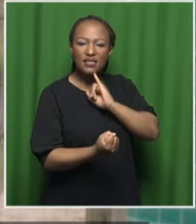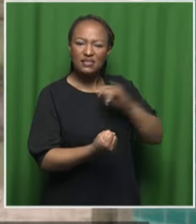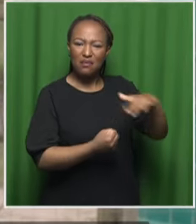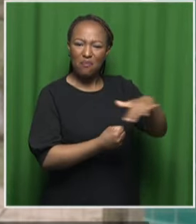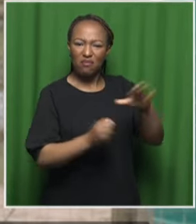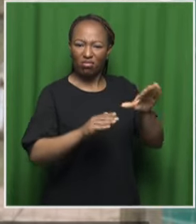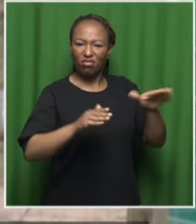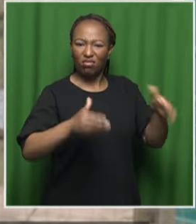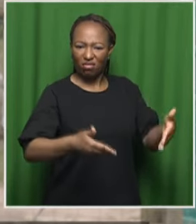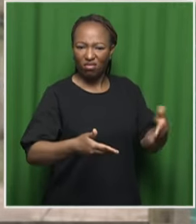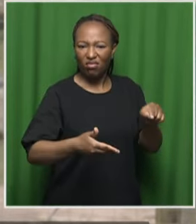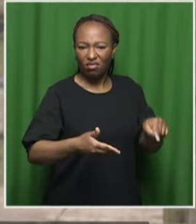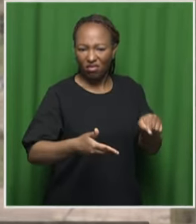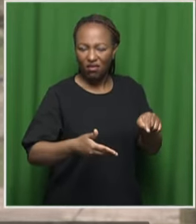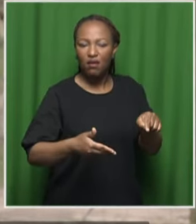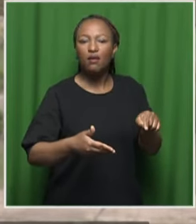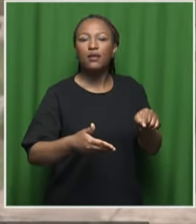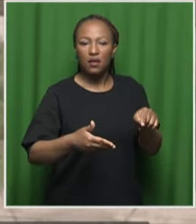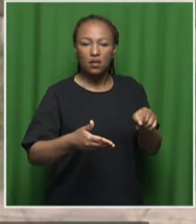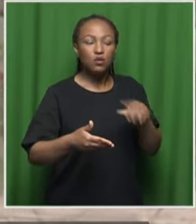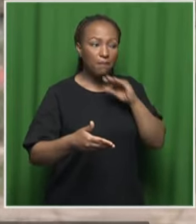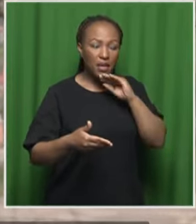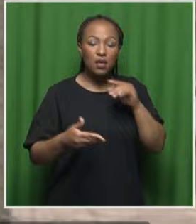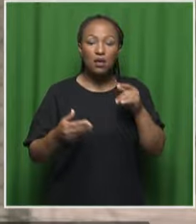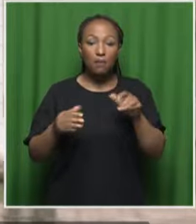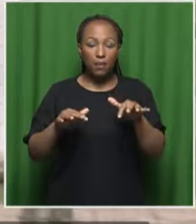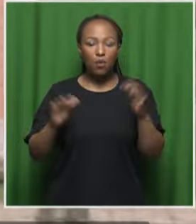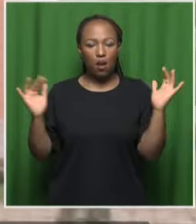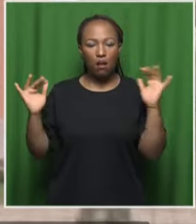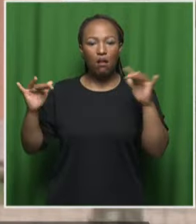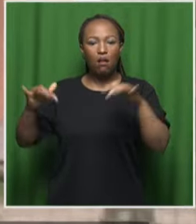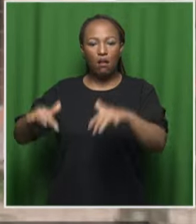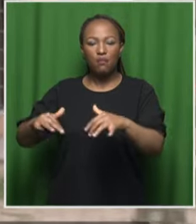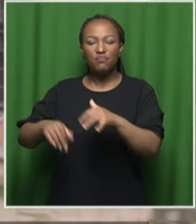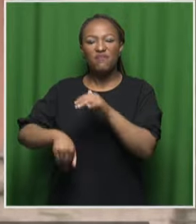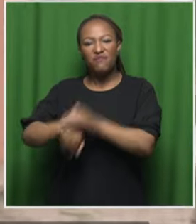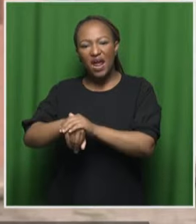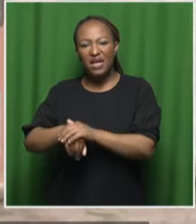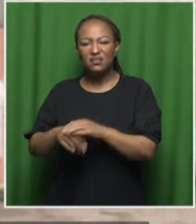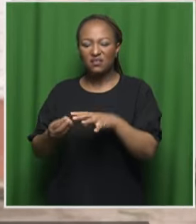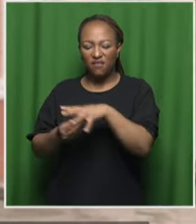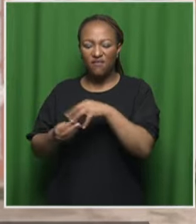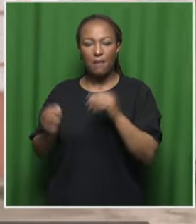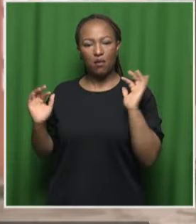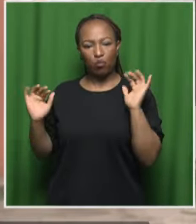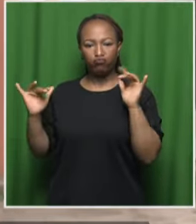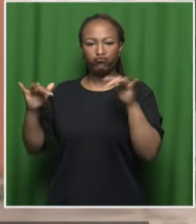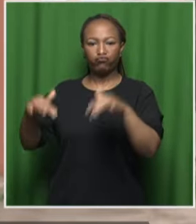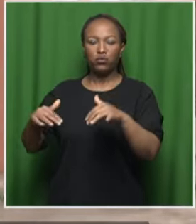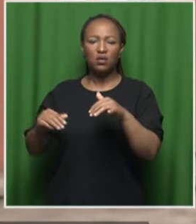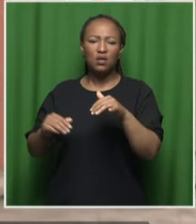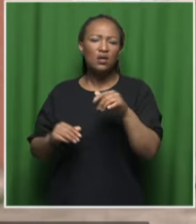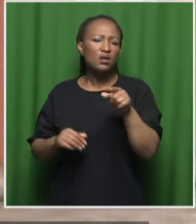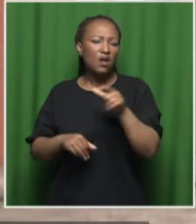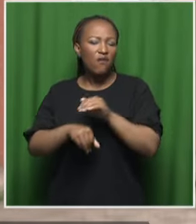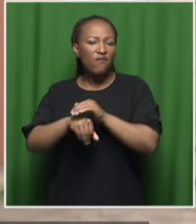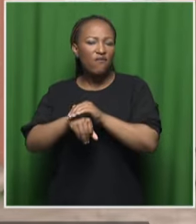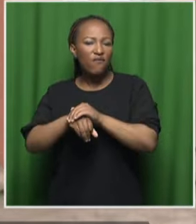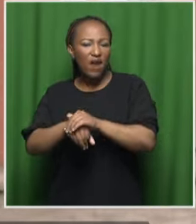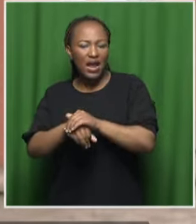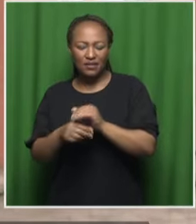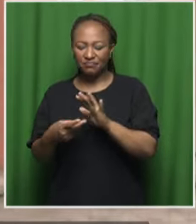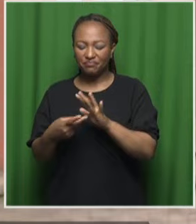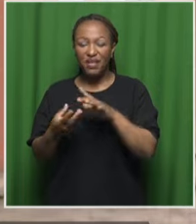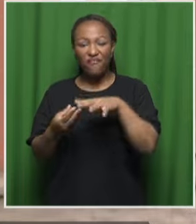the families and their friends. And the last time we checked, the friends and families were